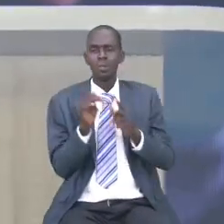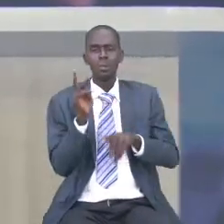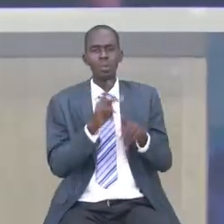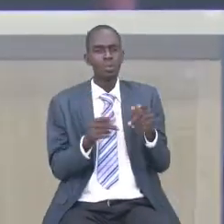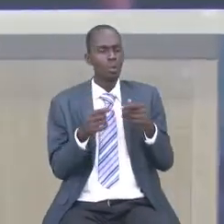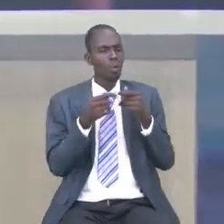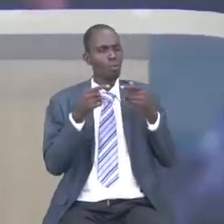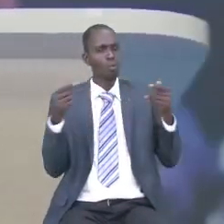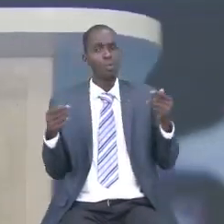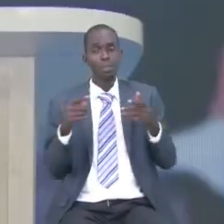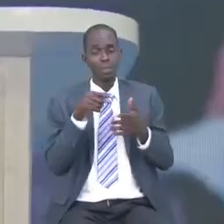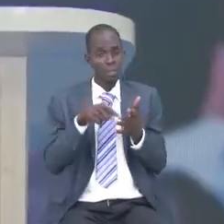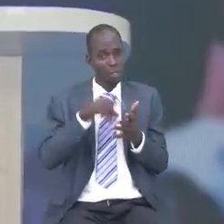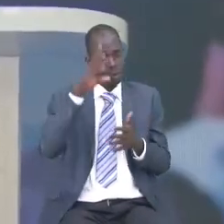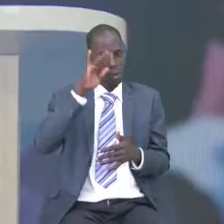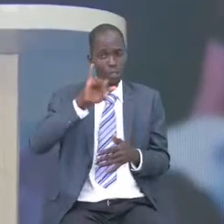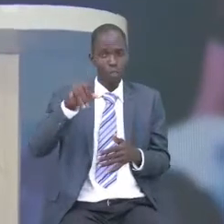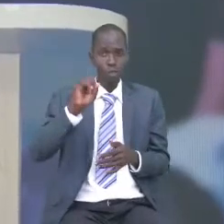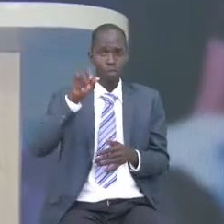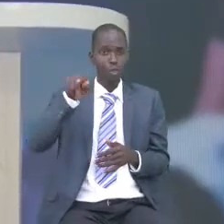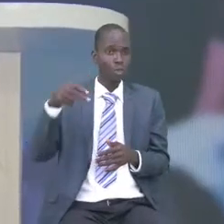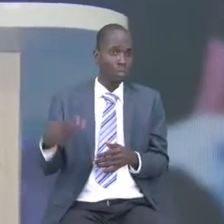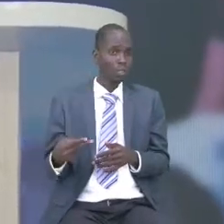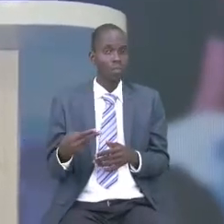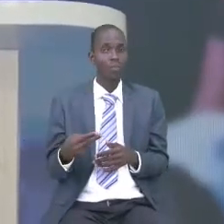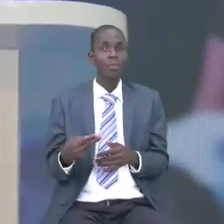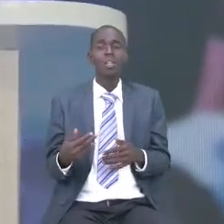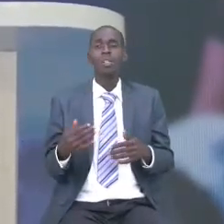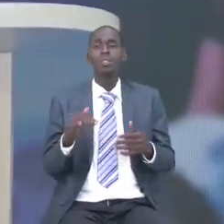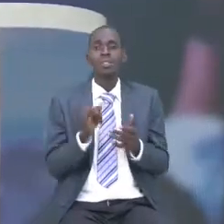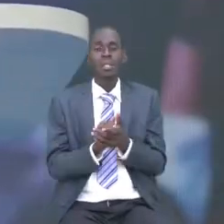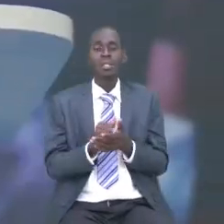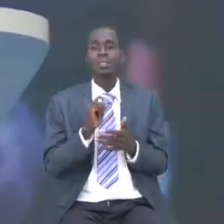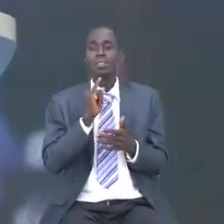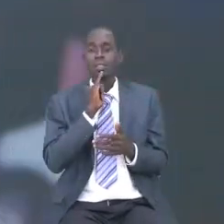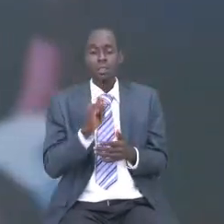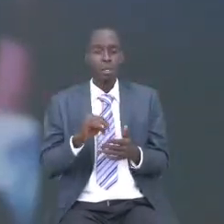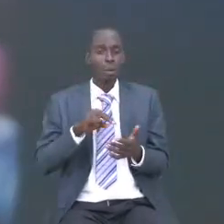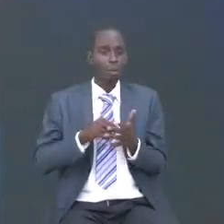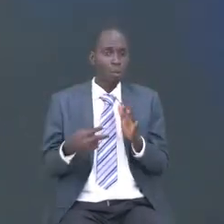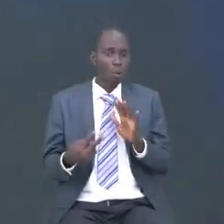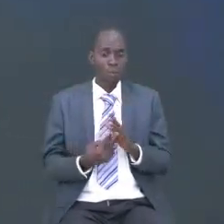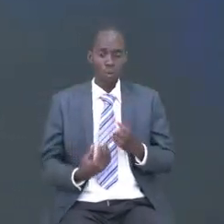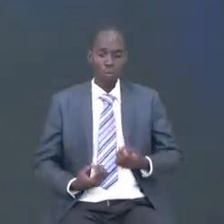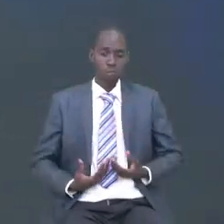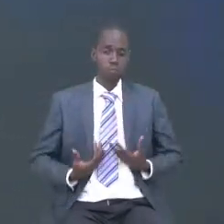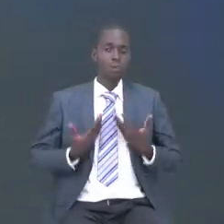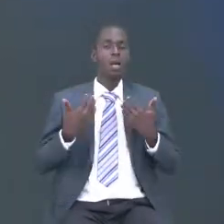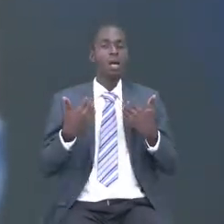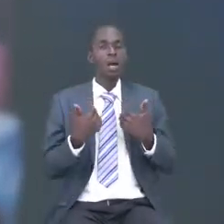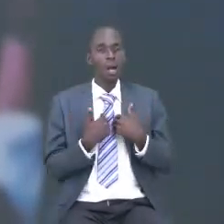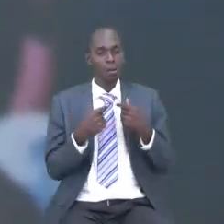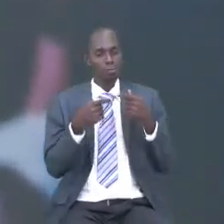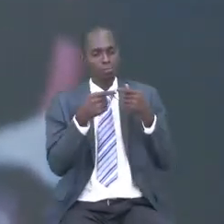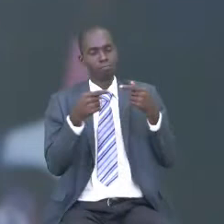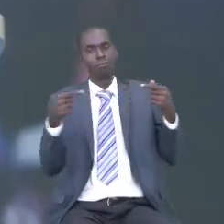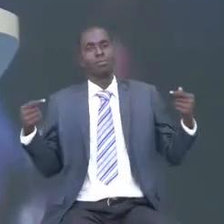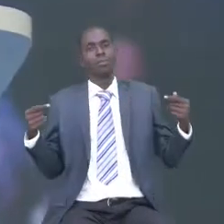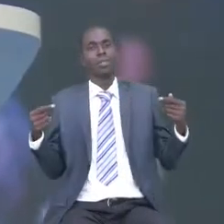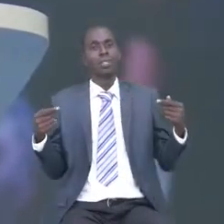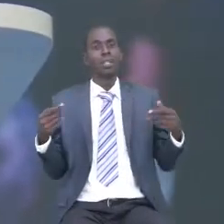I'm talking about, the man that is purpose-driven, he had opposition. And then